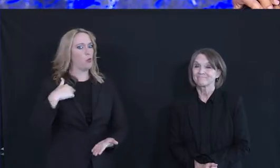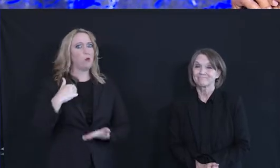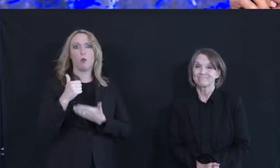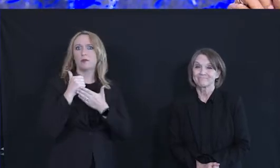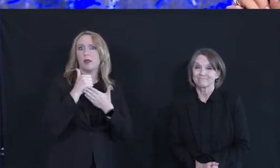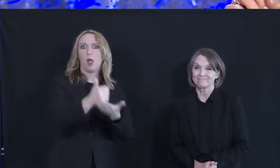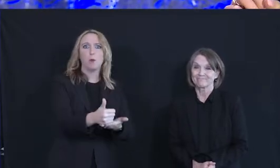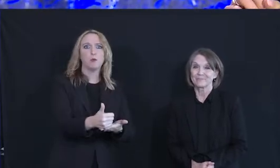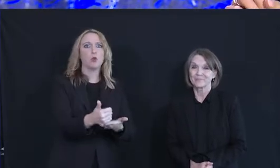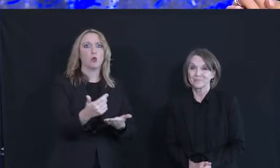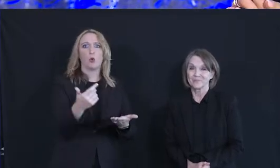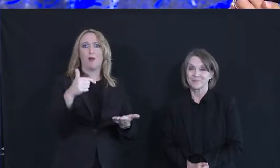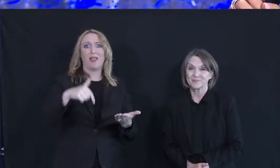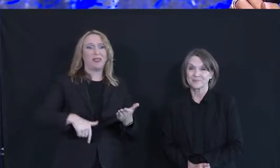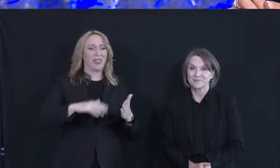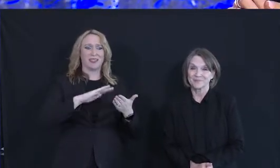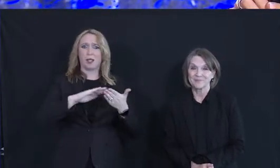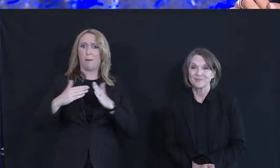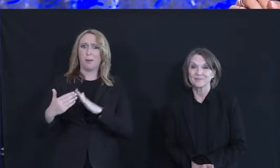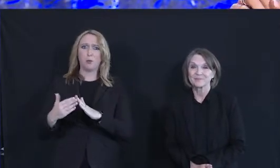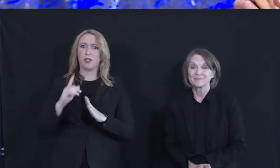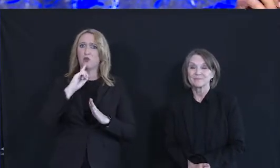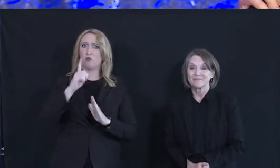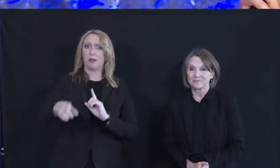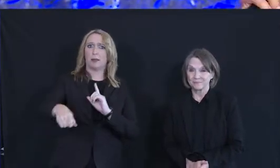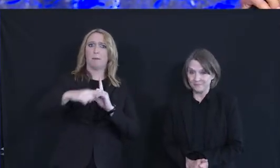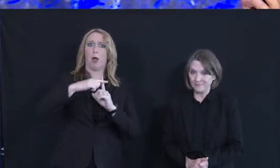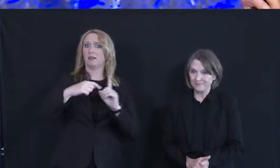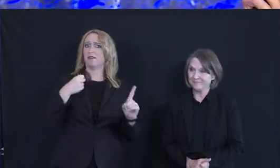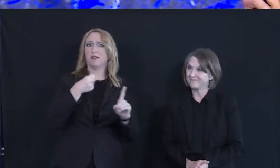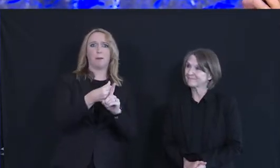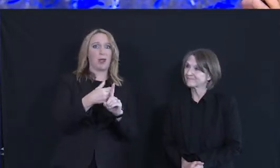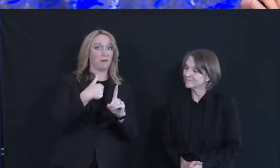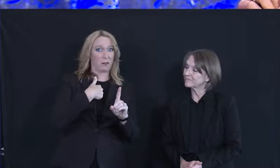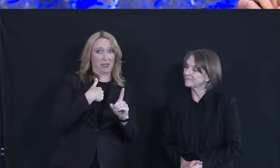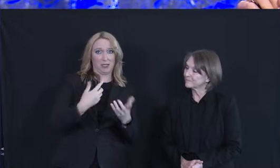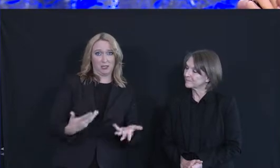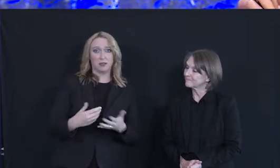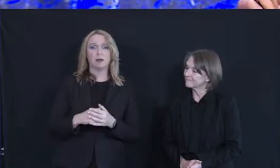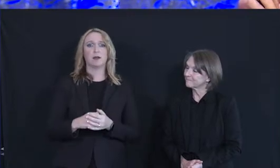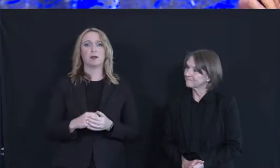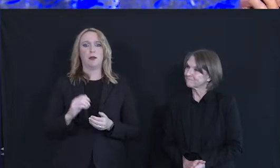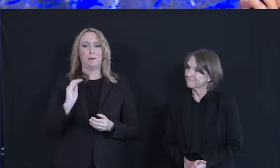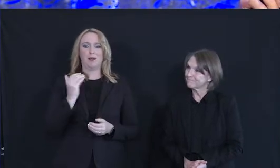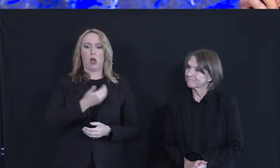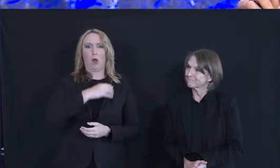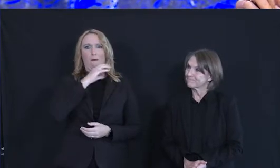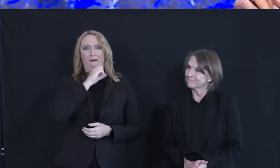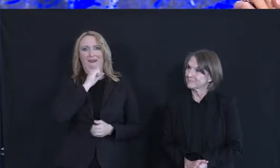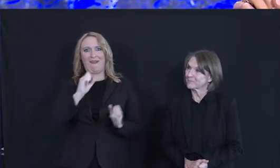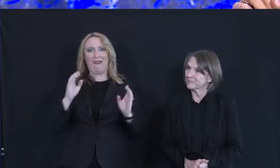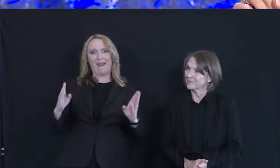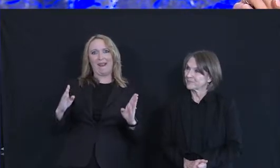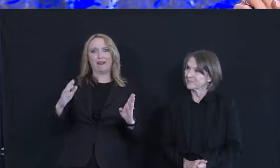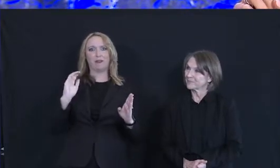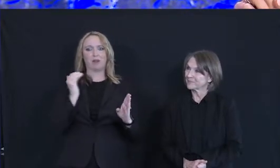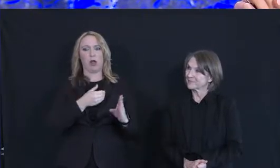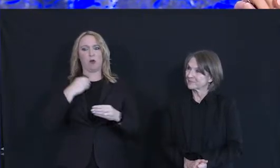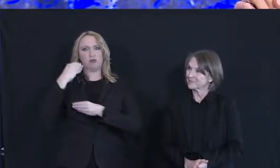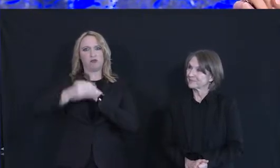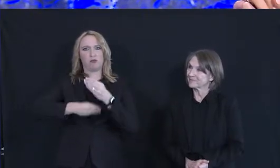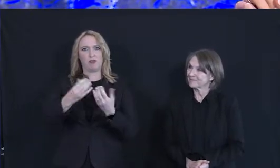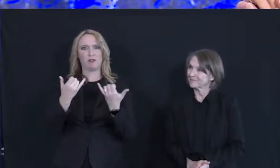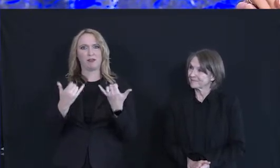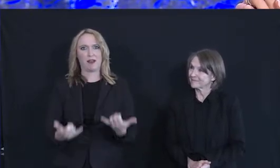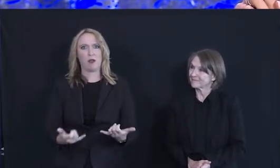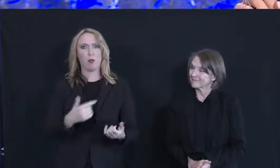be around this community has been incredible impactful to me but I do think our generation has a unique opportunity because of how we were raised